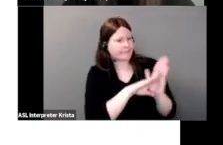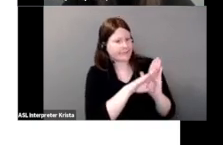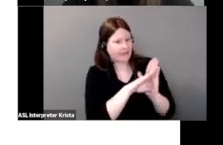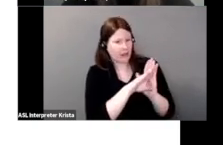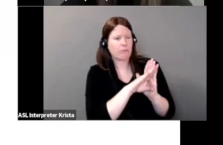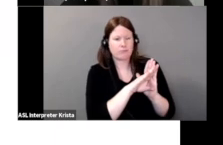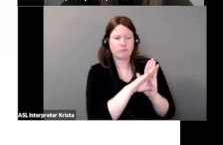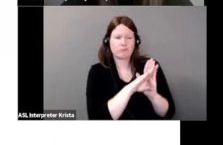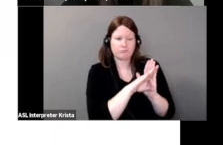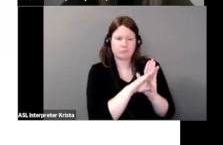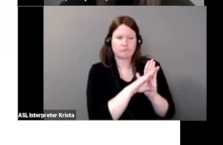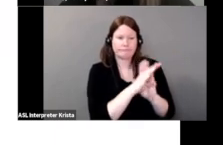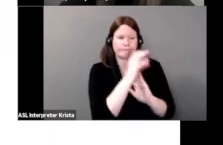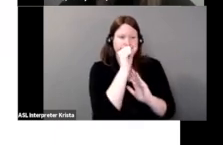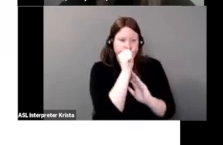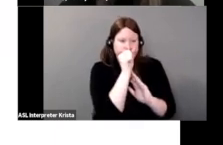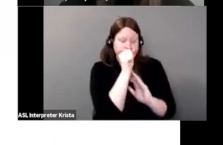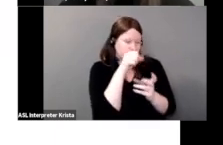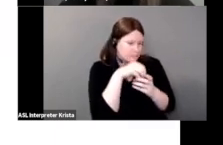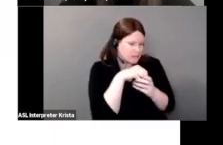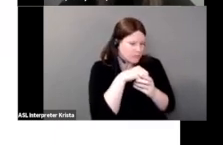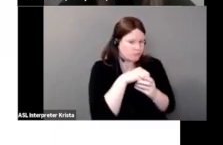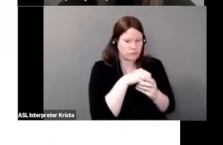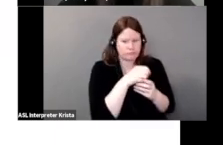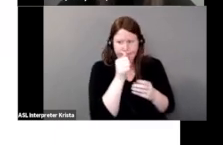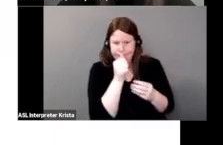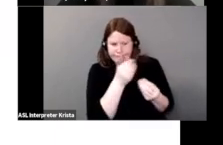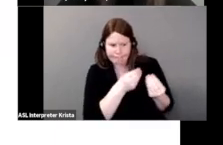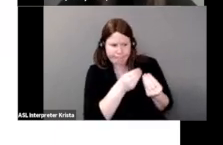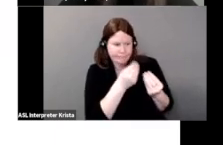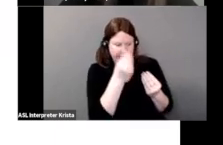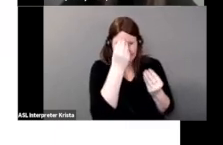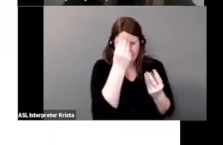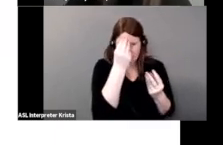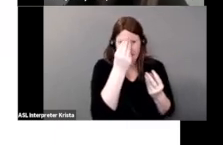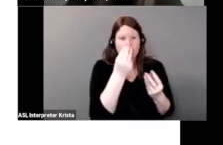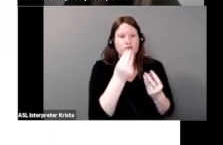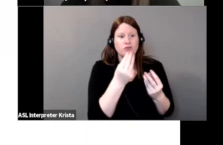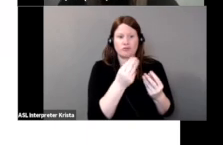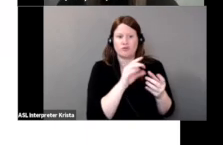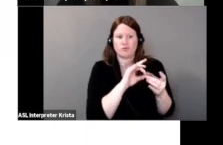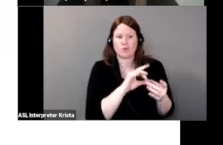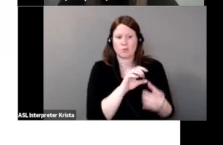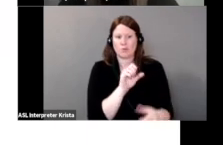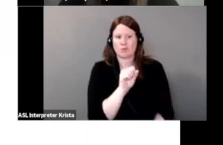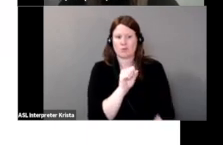I'm pursued for infringement, specifically relating to software?